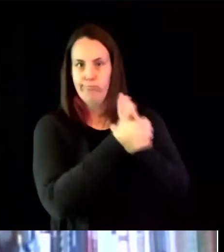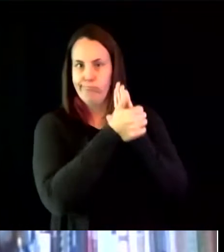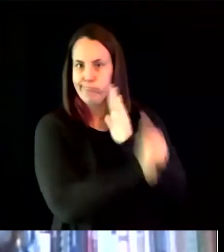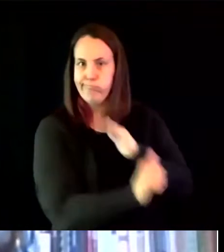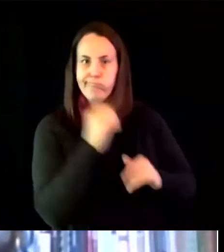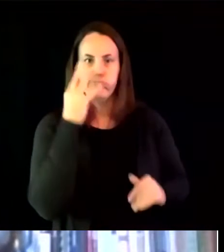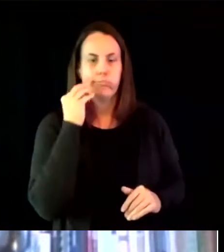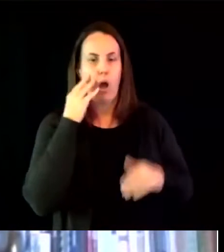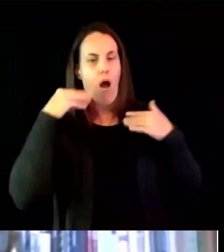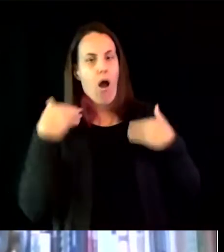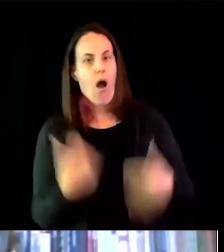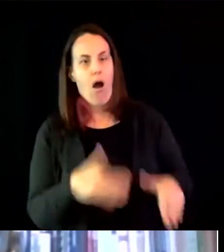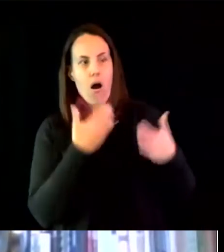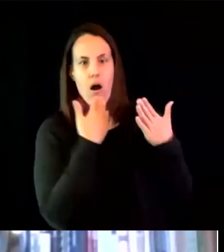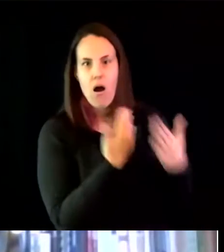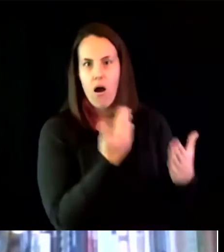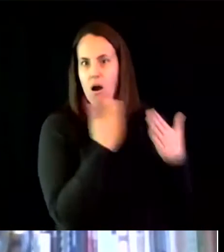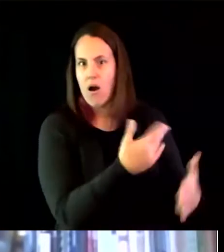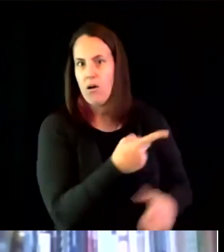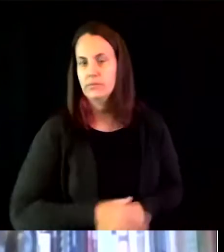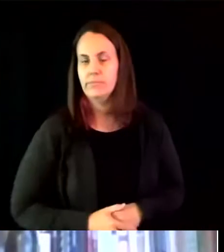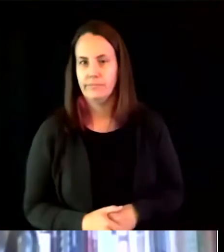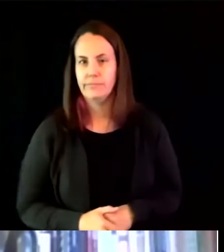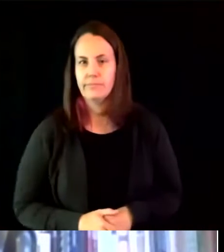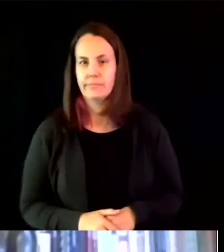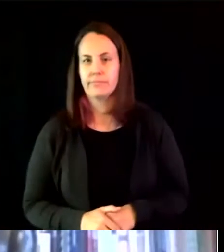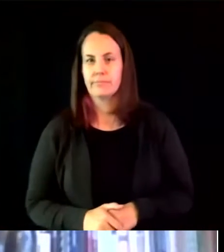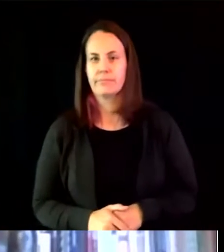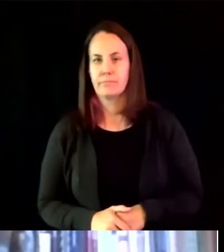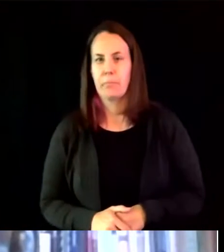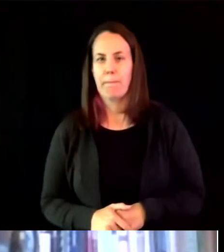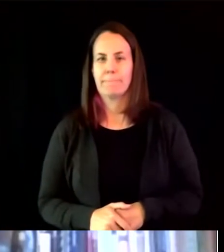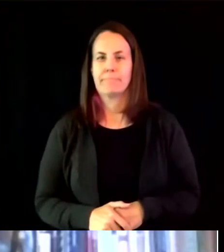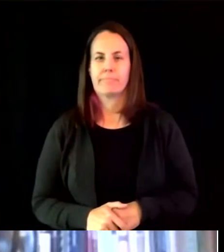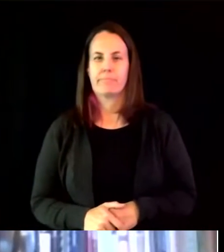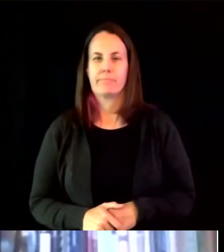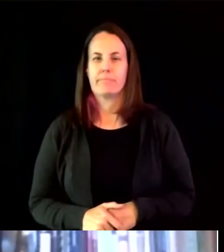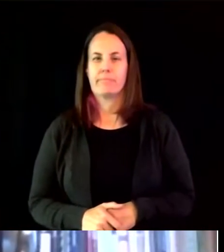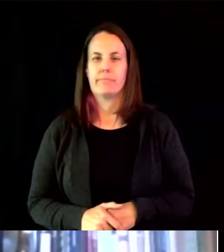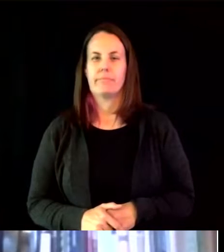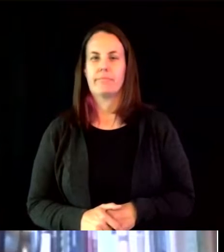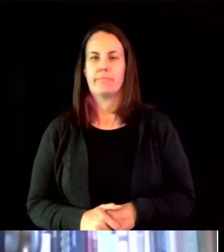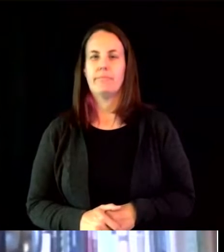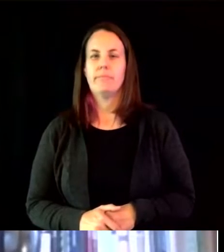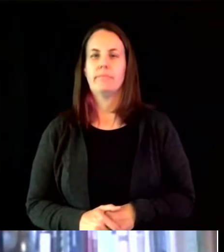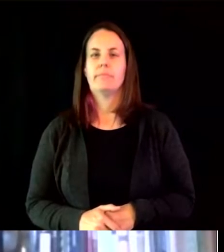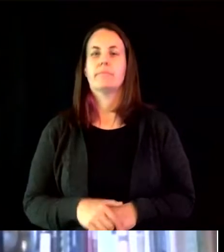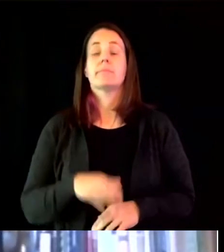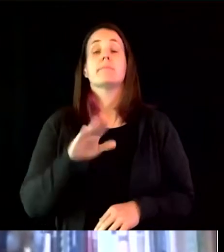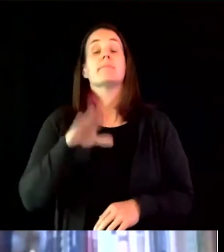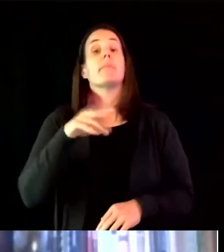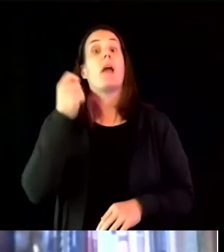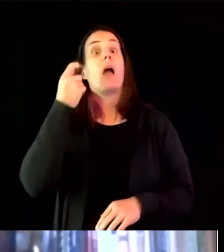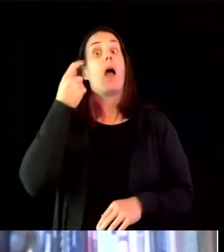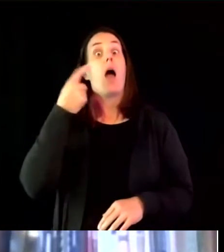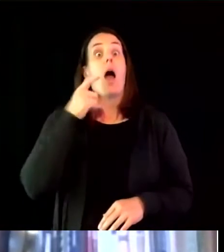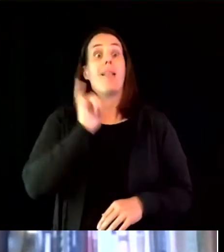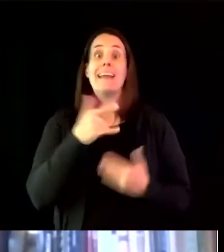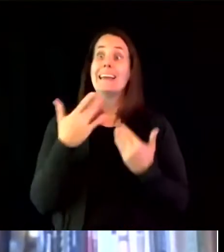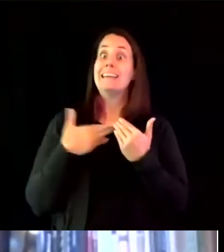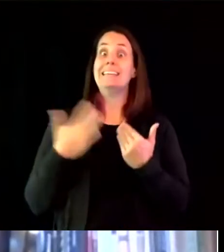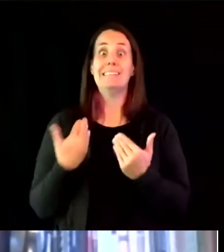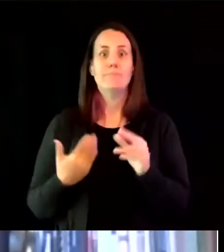quickly. So the other thing I would just say about this that's challenging is one of the reasons the facility is